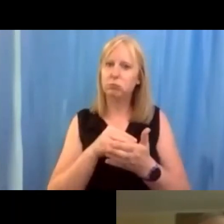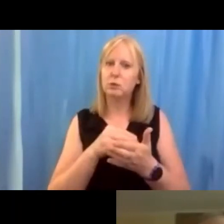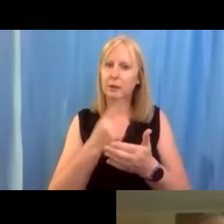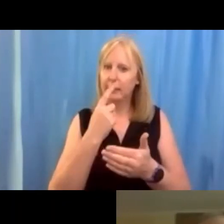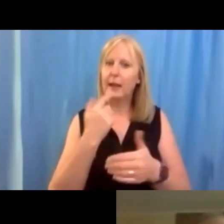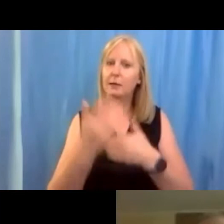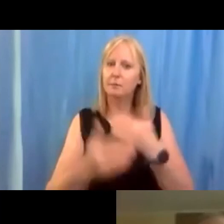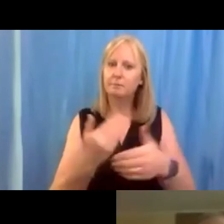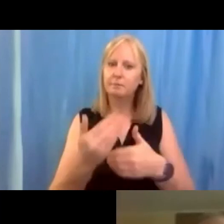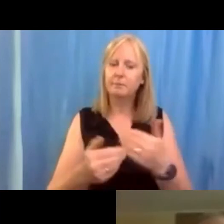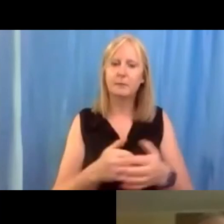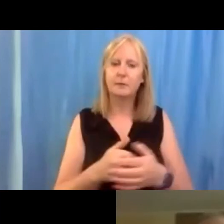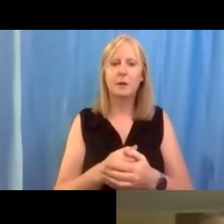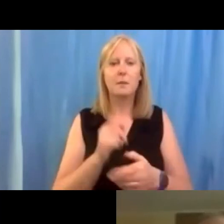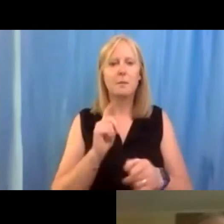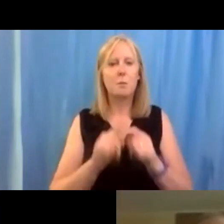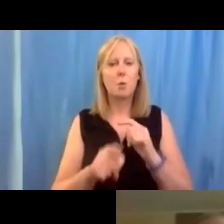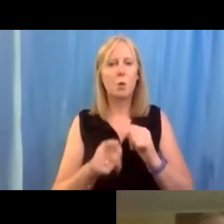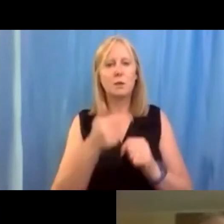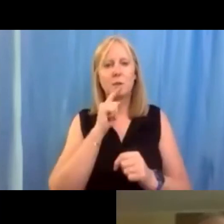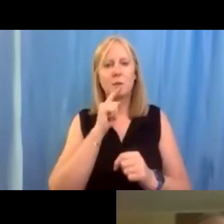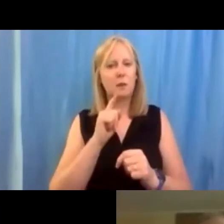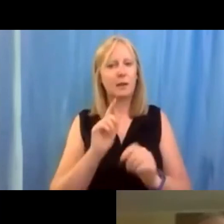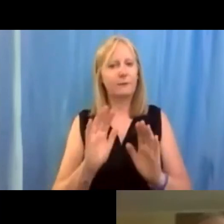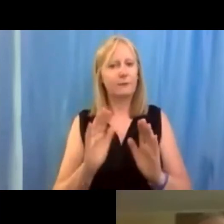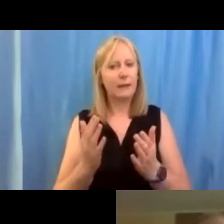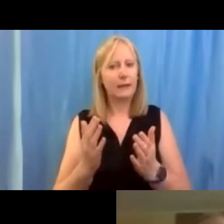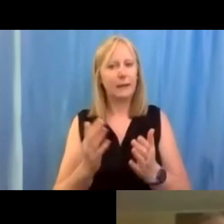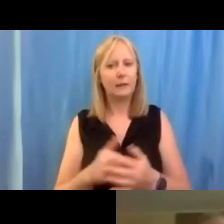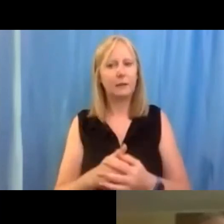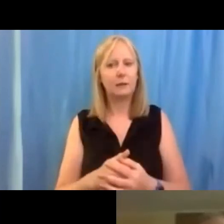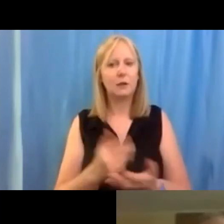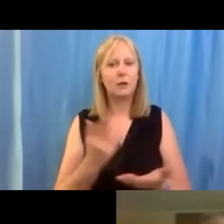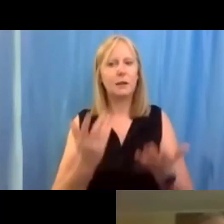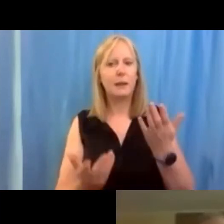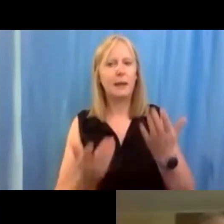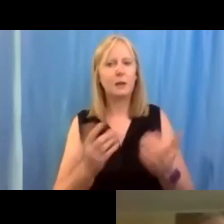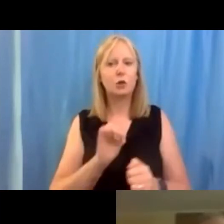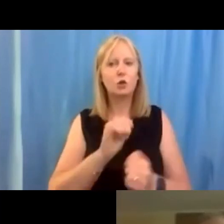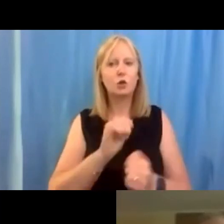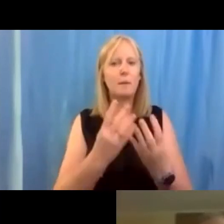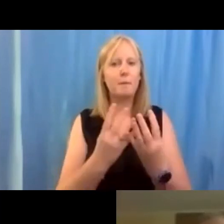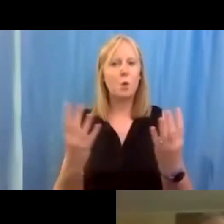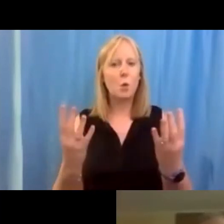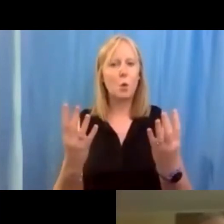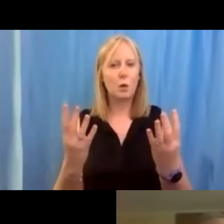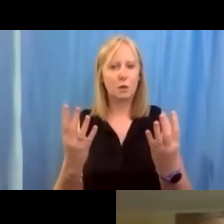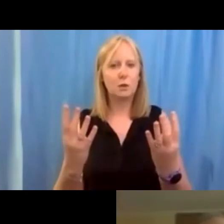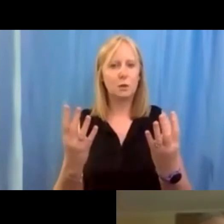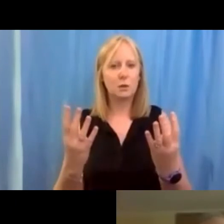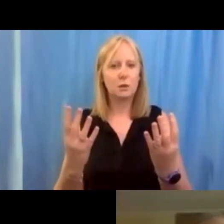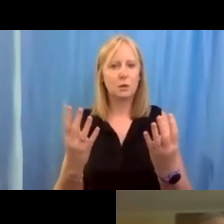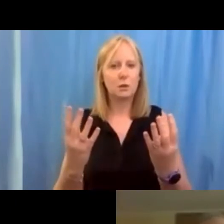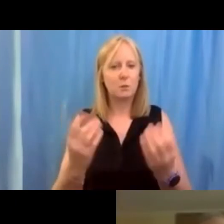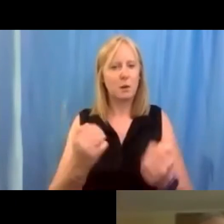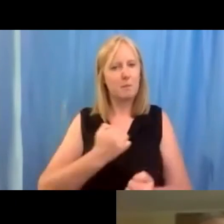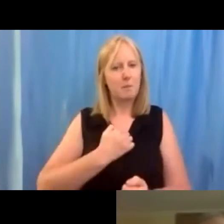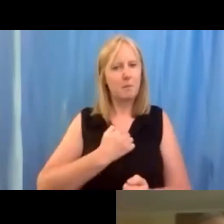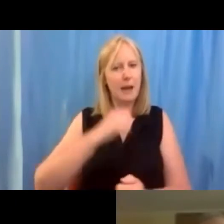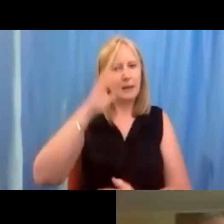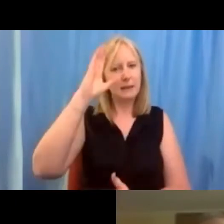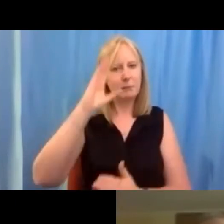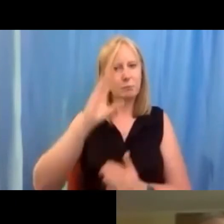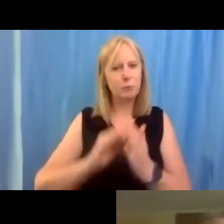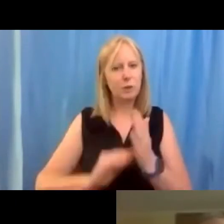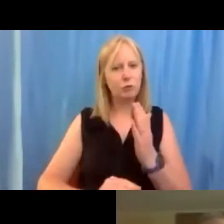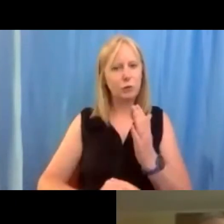So I think, and it depends on your board, but I think for my